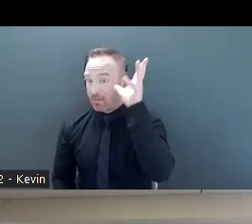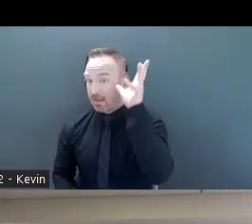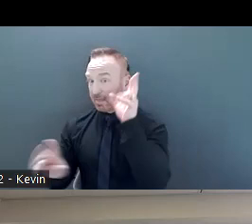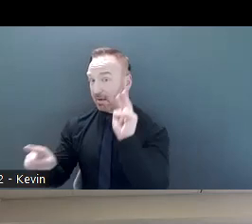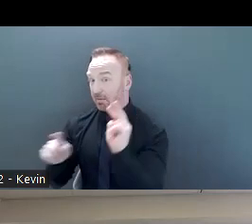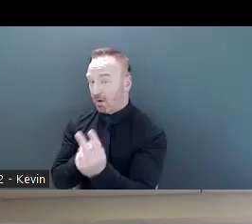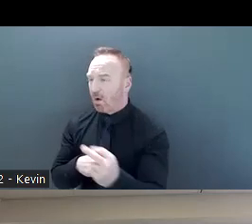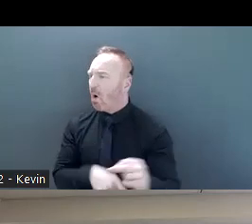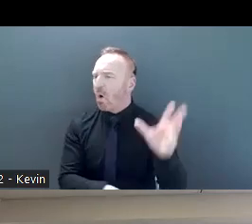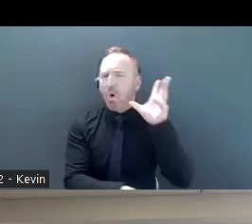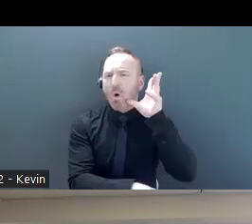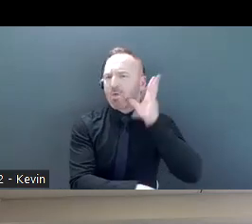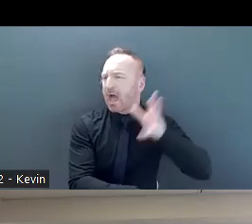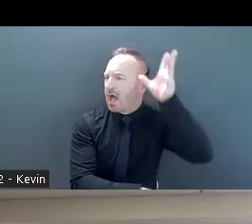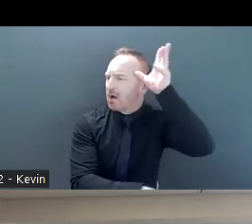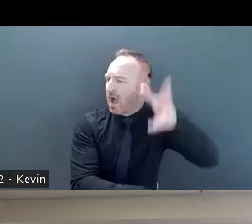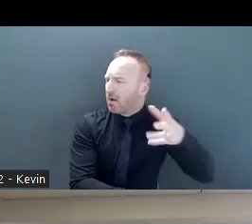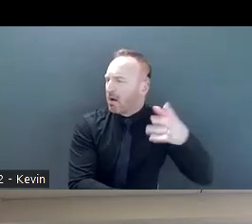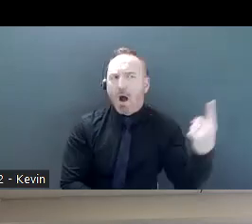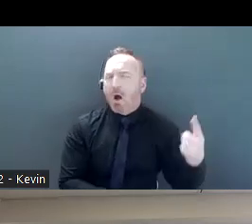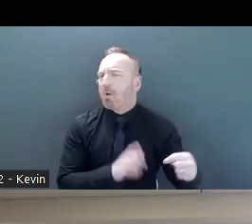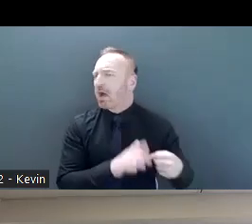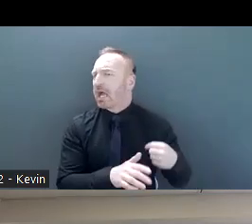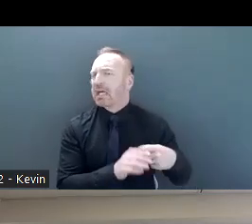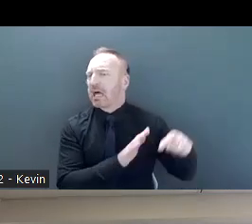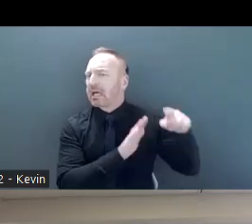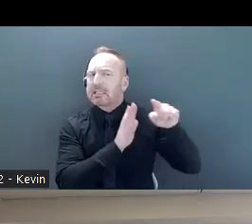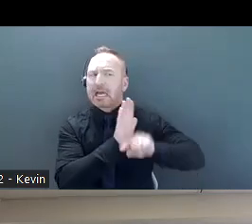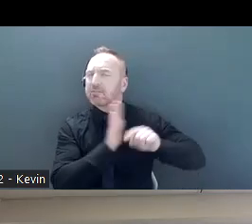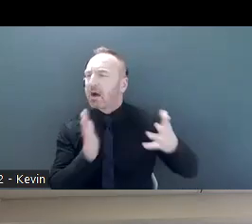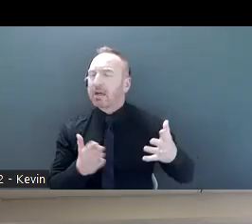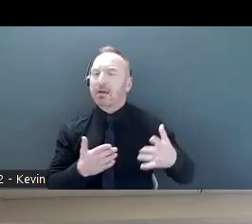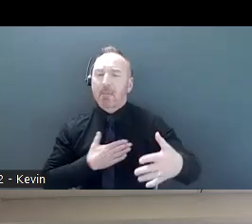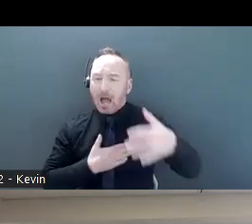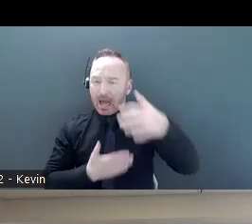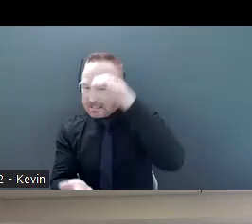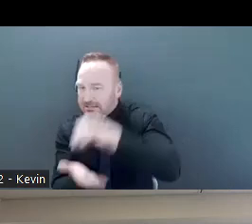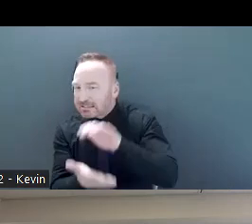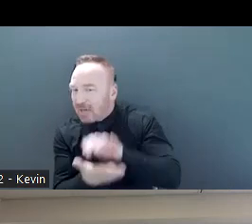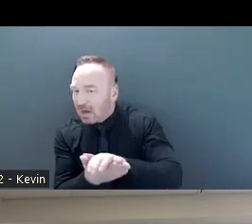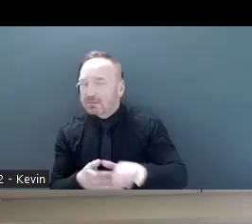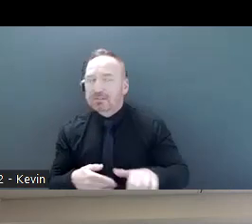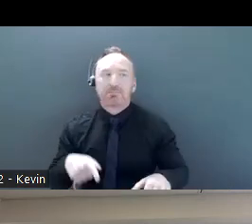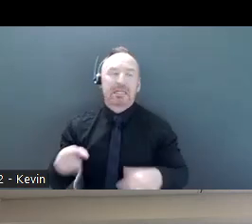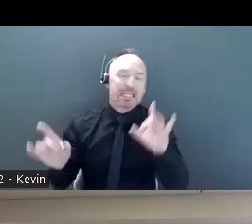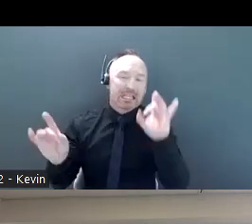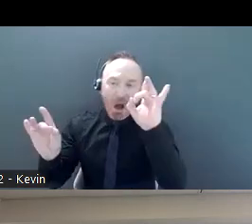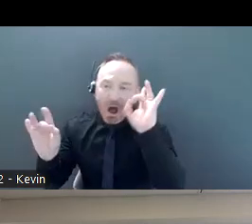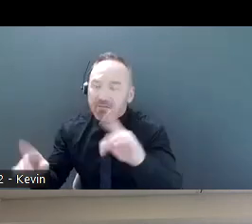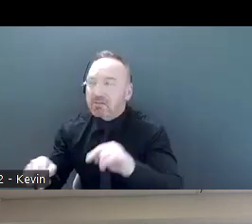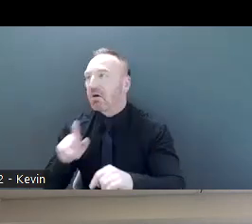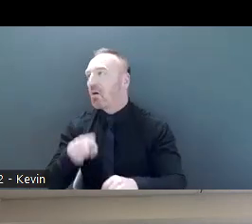saying horrific things about my spouse and saying how awful my spouse is, and they're not good enough for me,